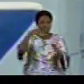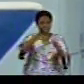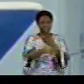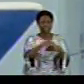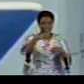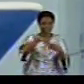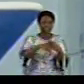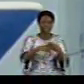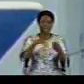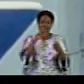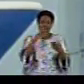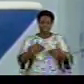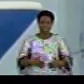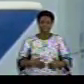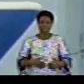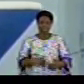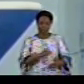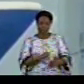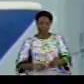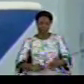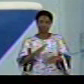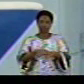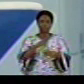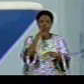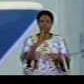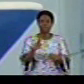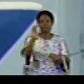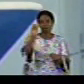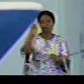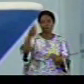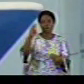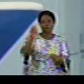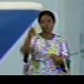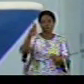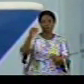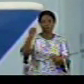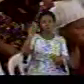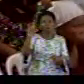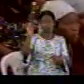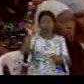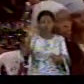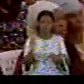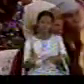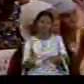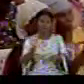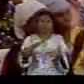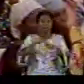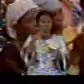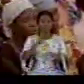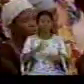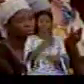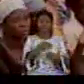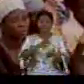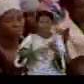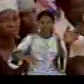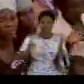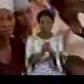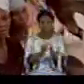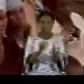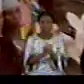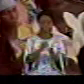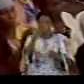operated on that woman, and extricated that deadly disease and brought it